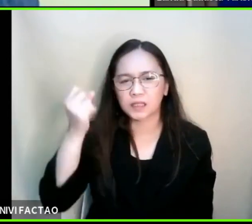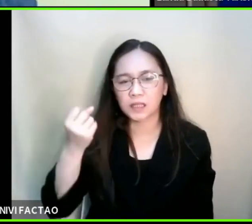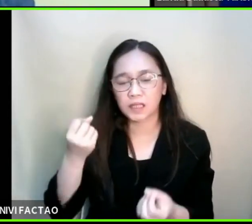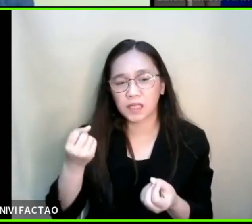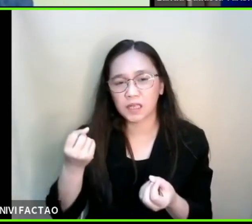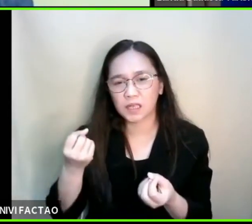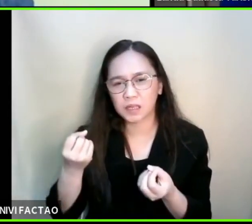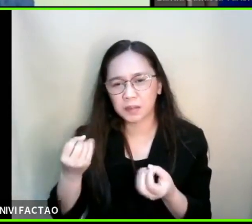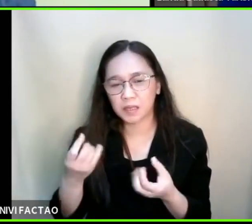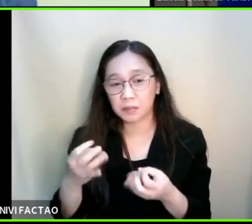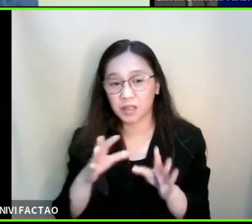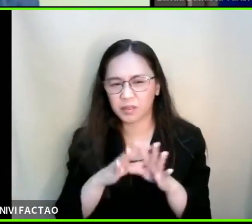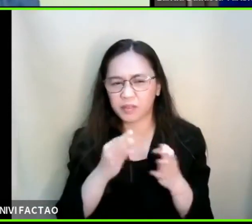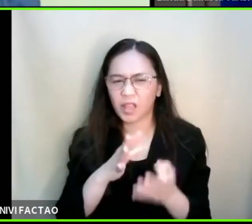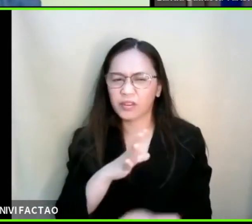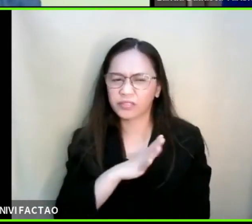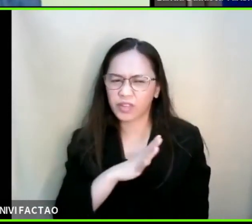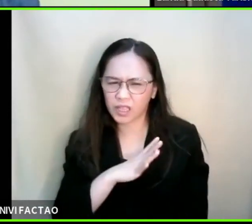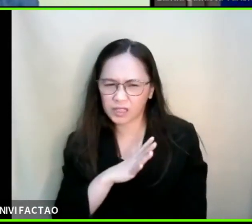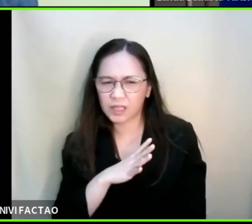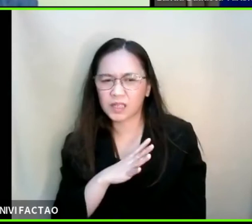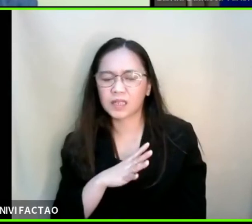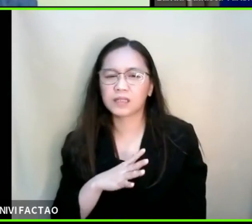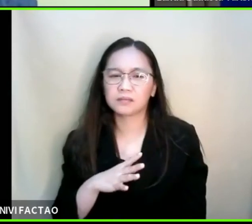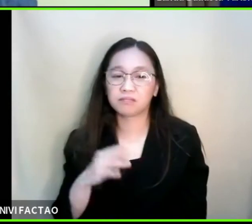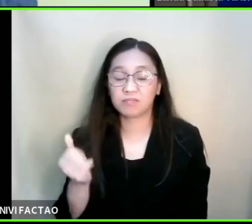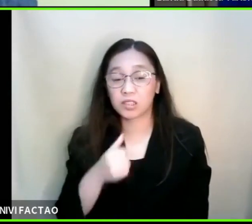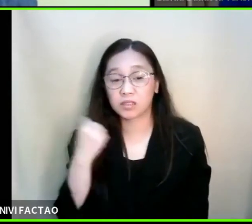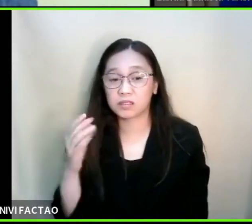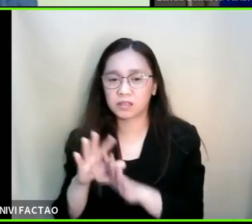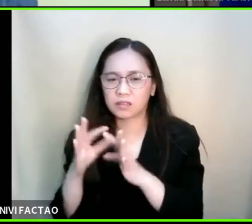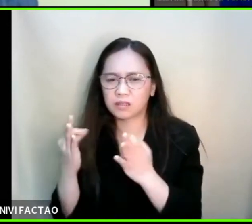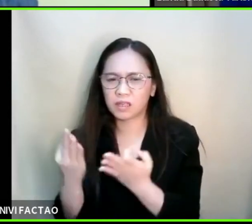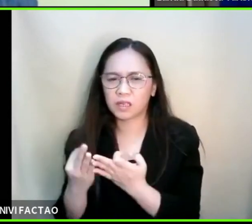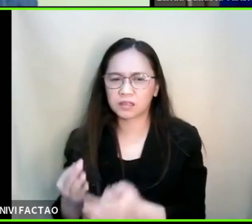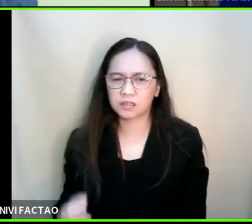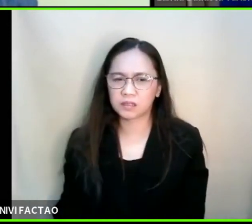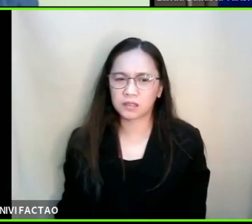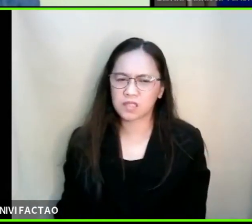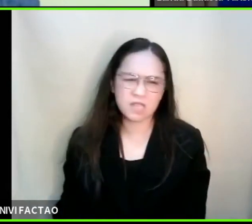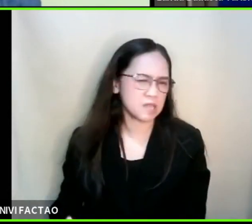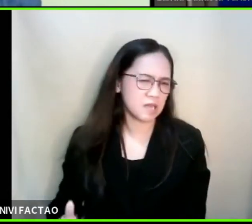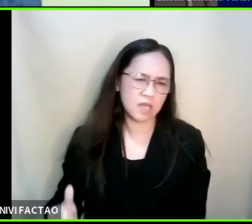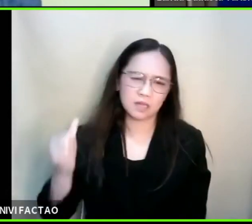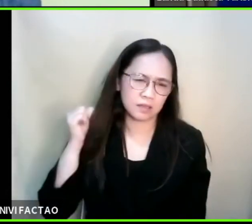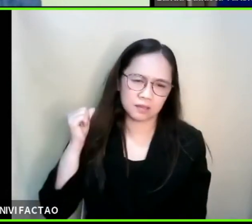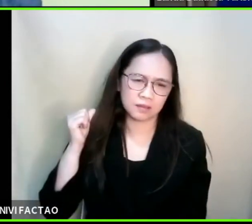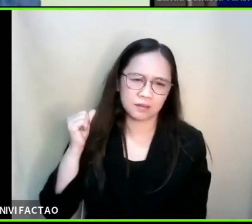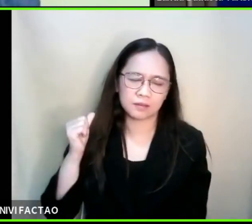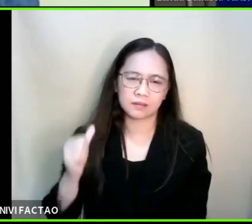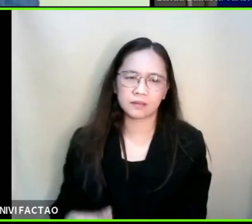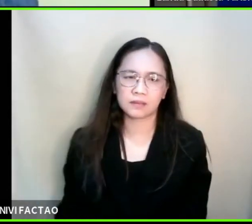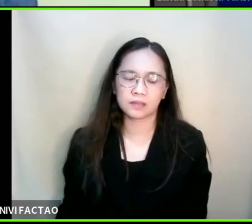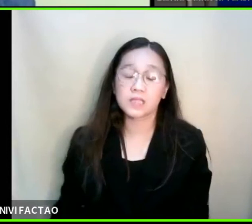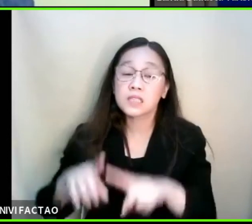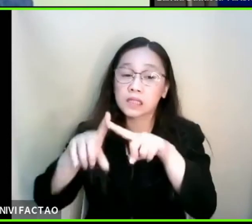na okay lang mag-masturbate, tapos meron naman tayong mga families na they really don't like it, no? So it really will